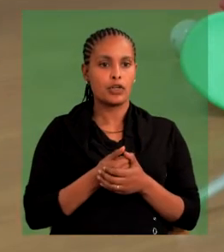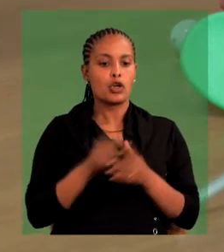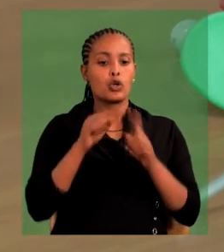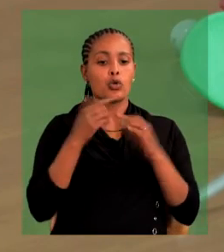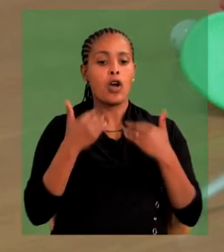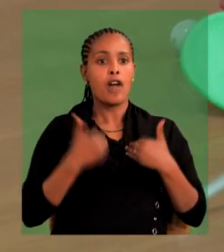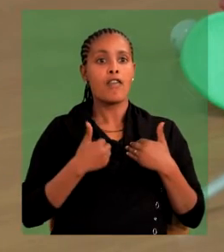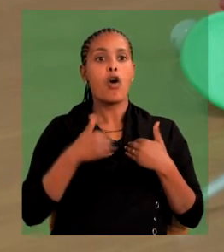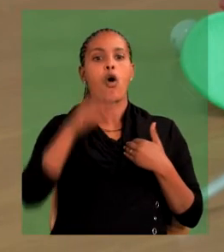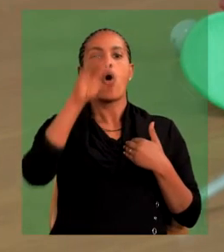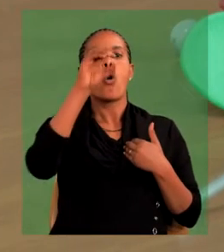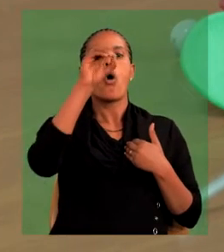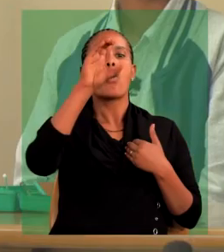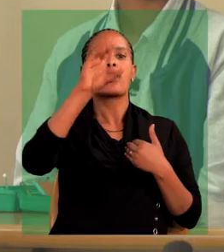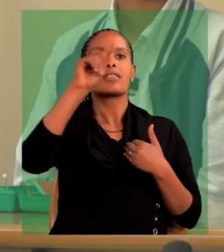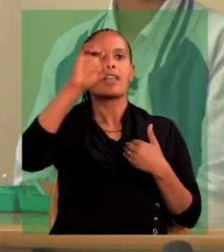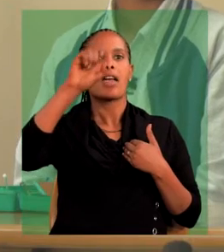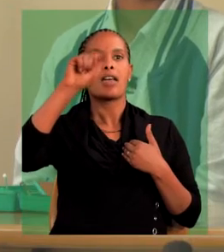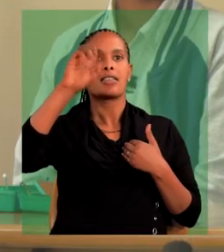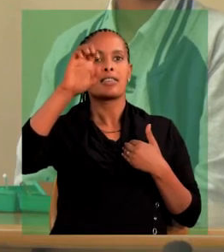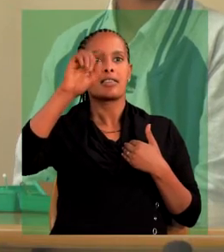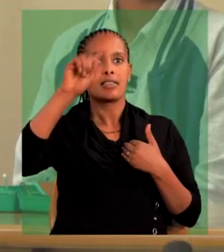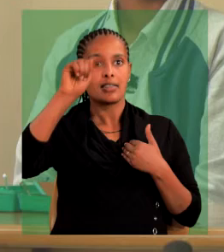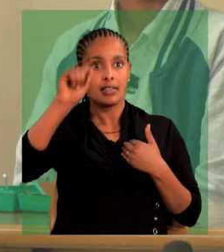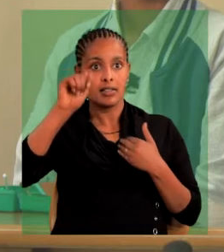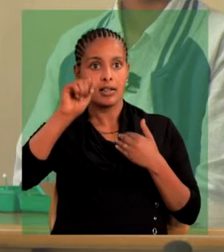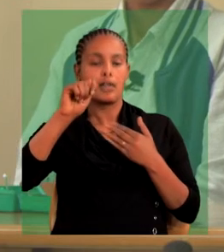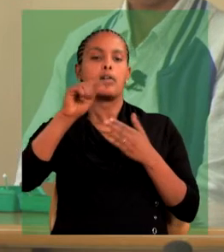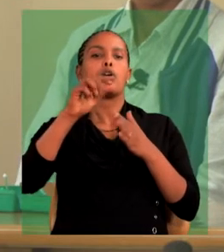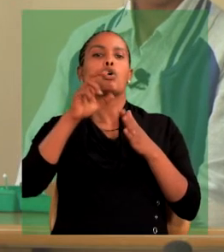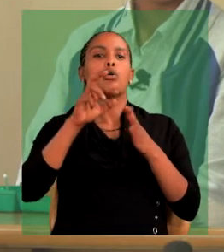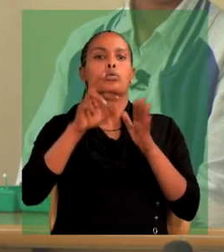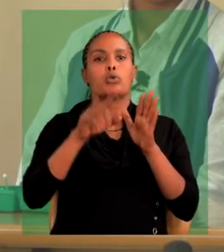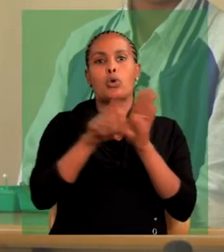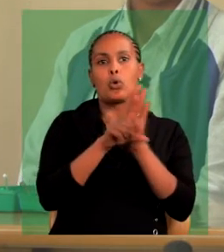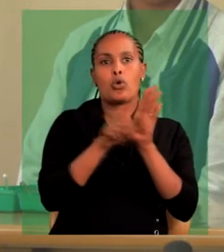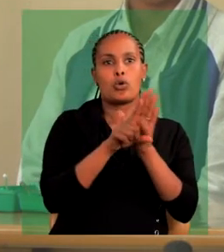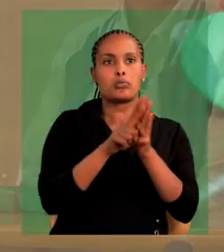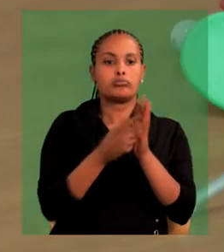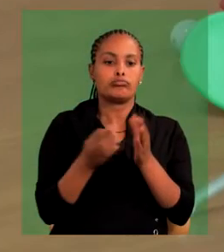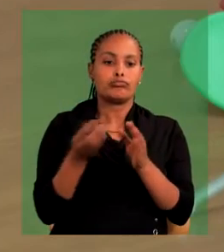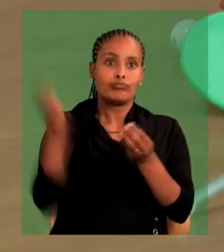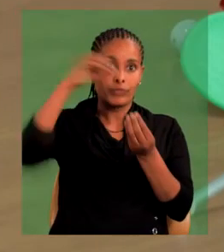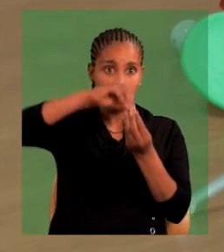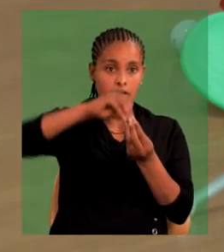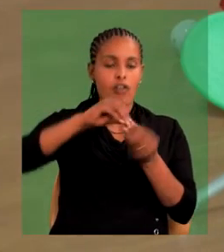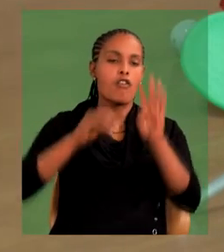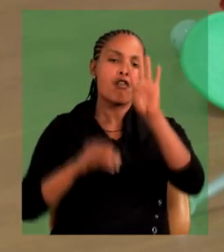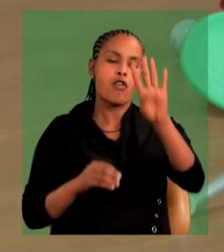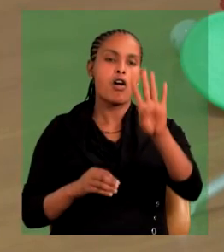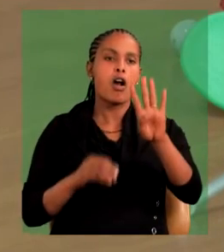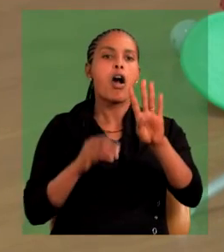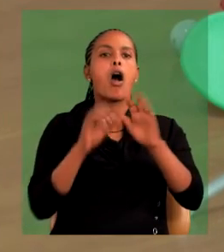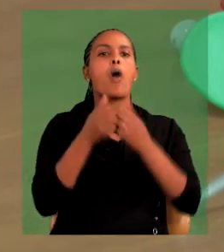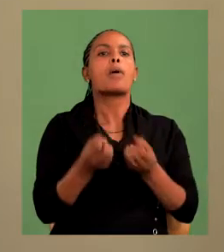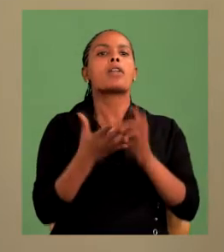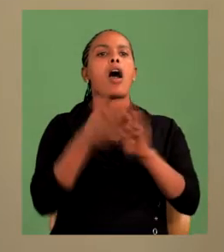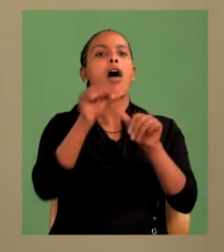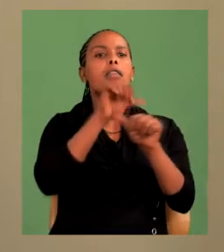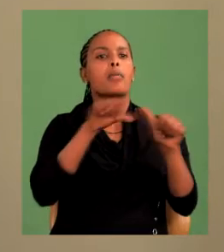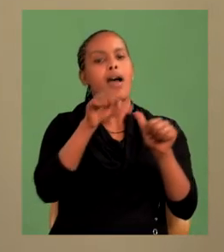To have octet, how many electrons should it invite? Four. So how many atoms of